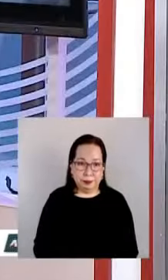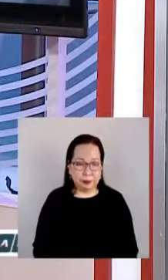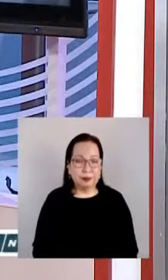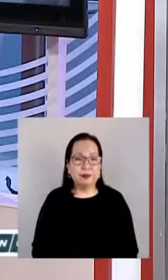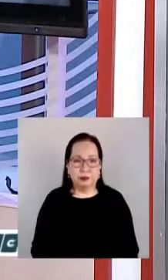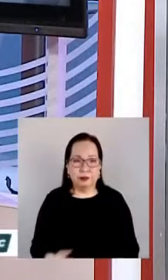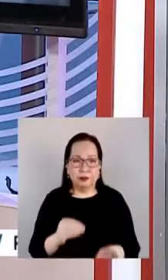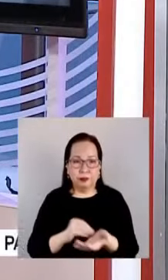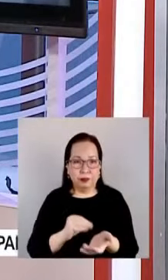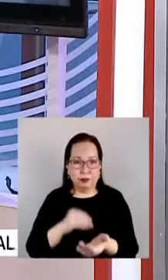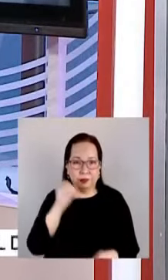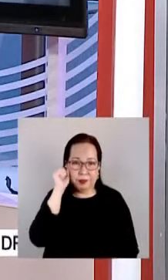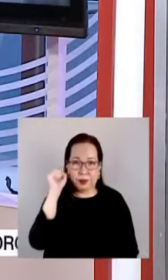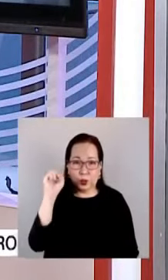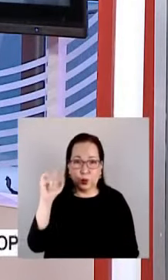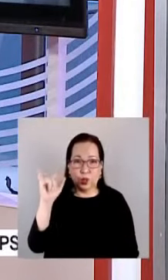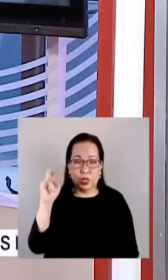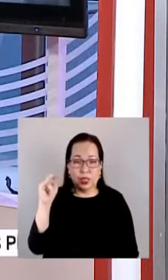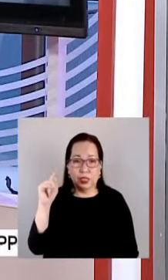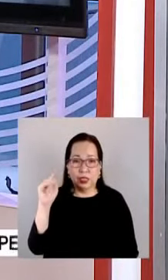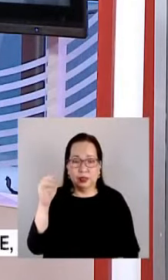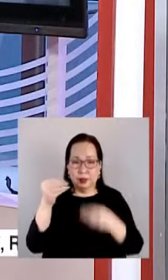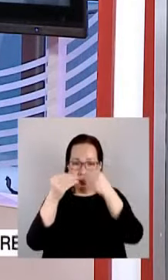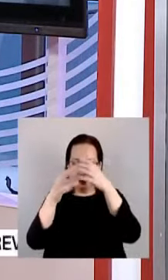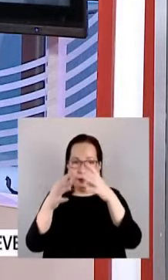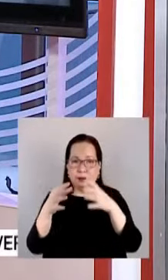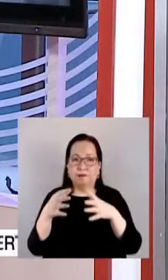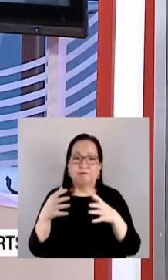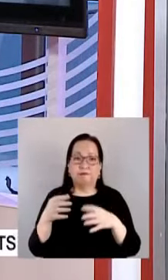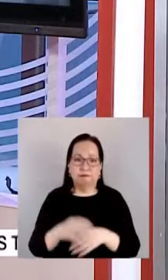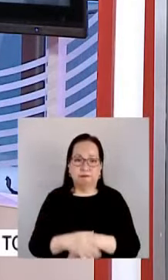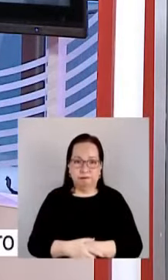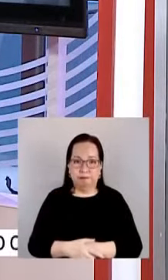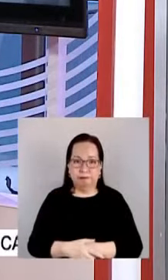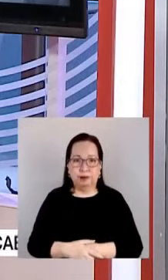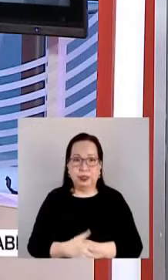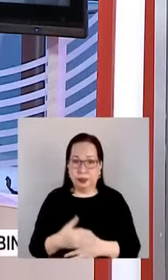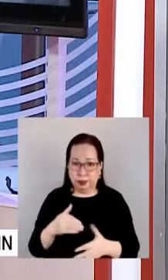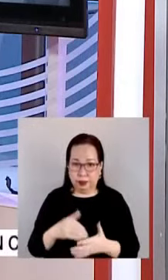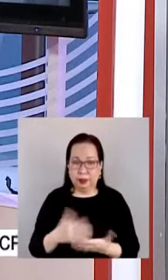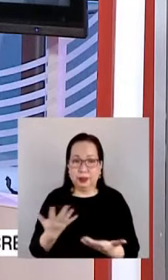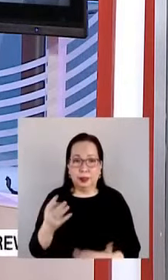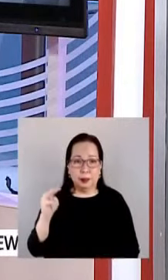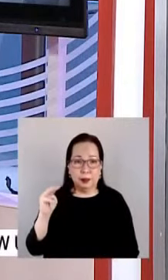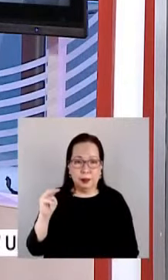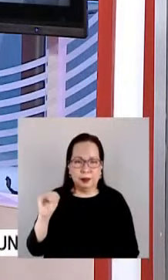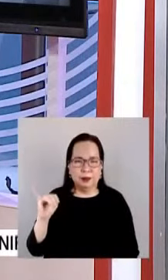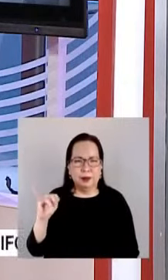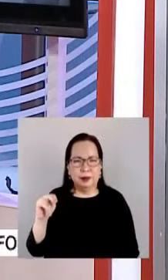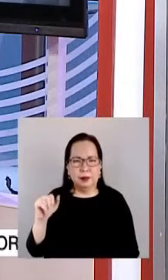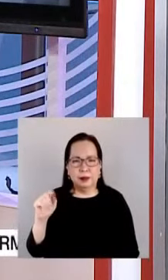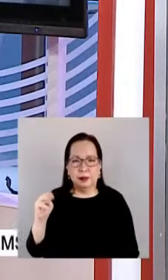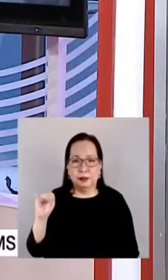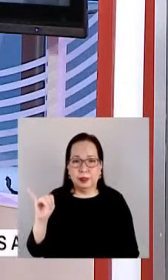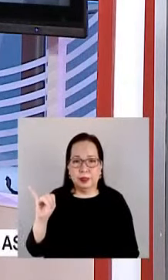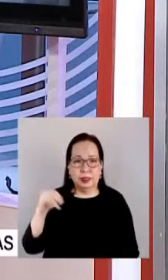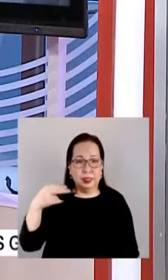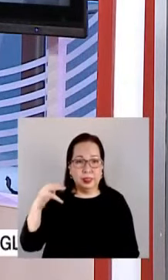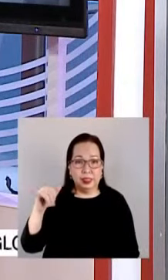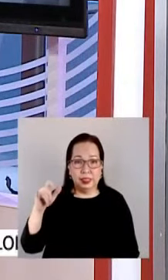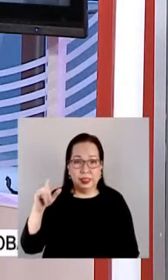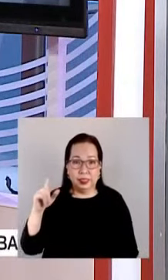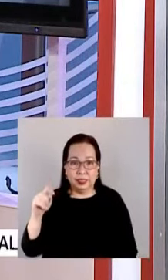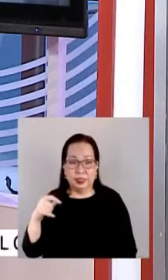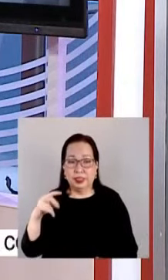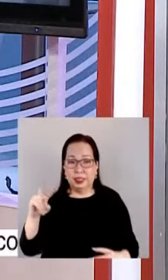Ronjin Solante, infectious diseases expert. We're going to take another break now. Still ahead, the Miami Heat advance to the second round of the NBA playoffs. This